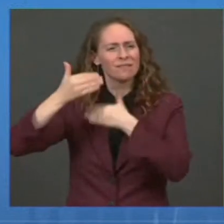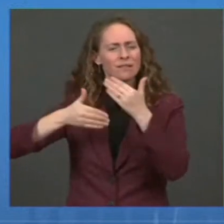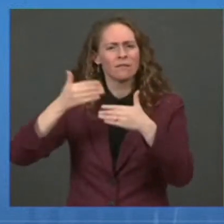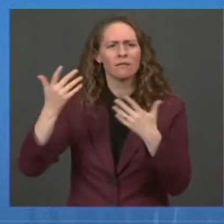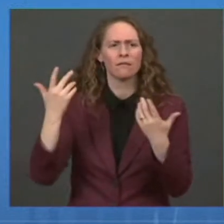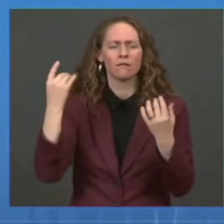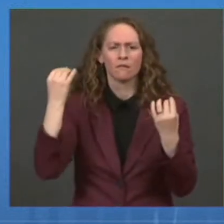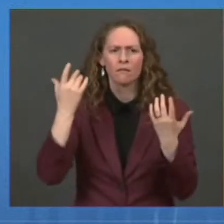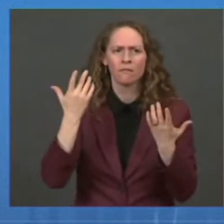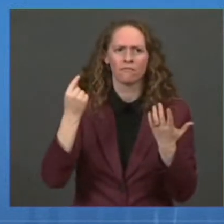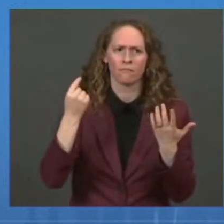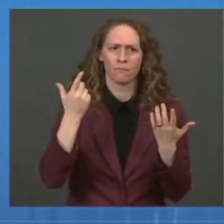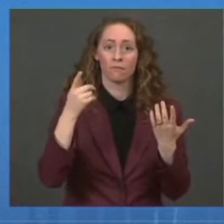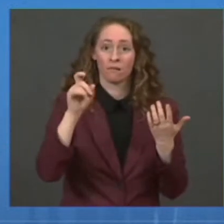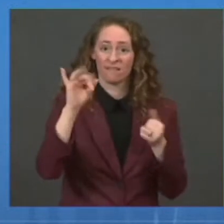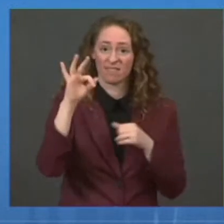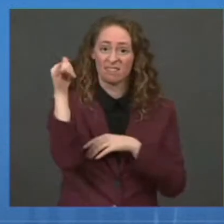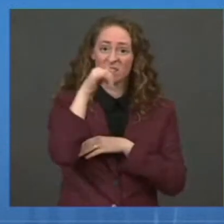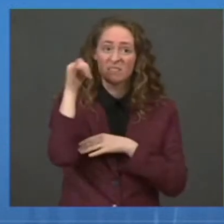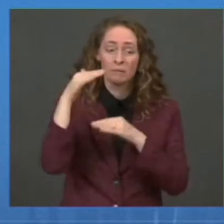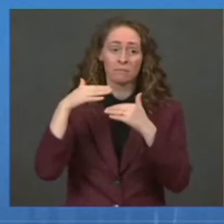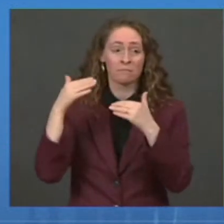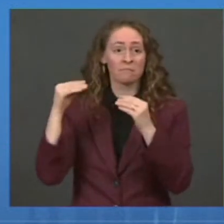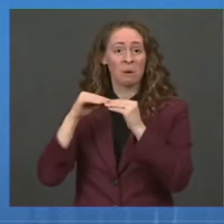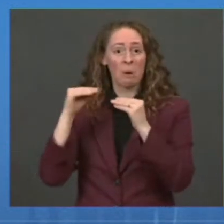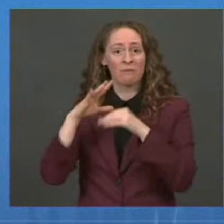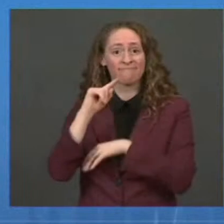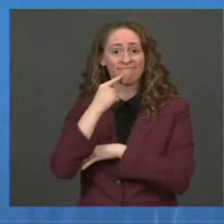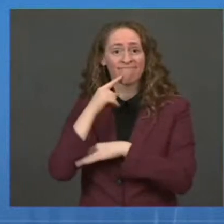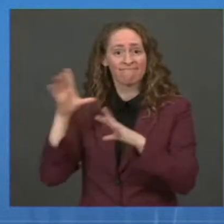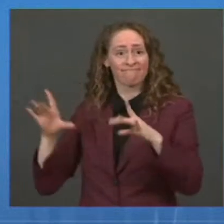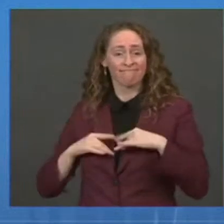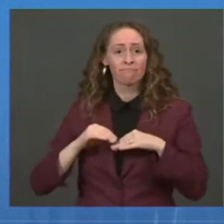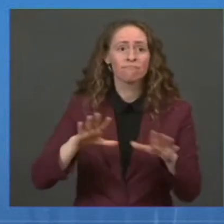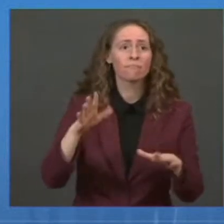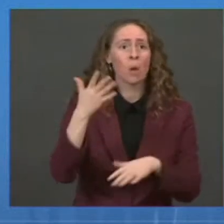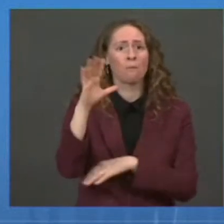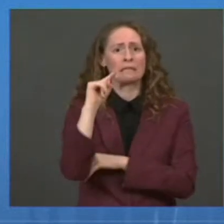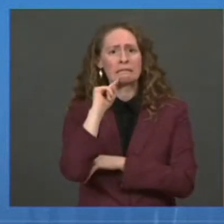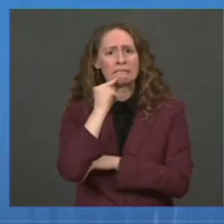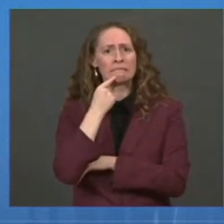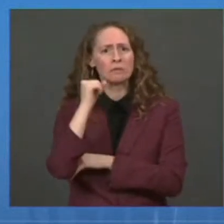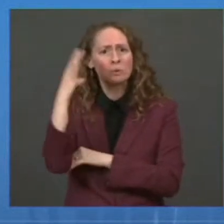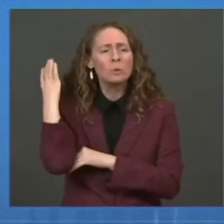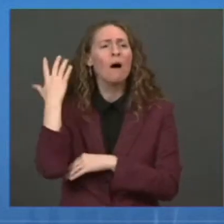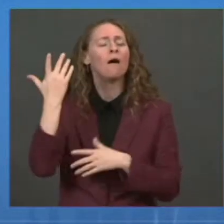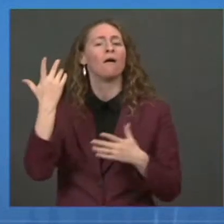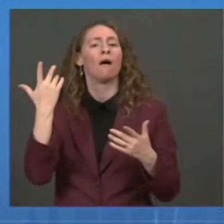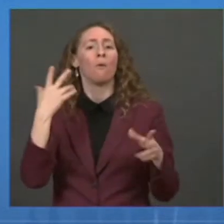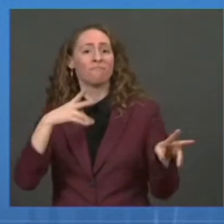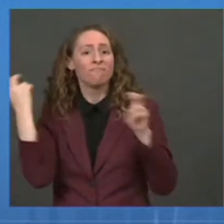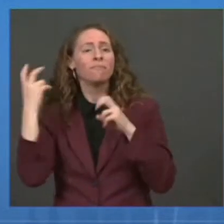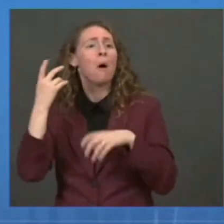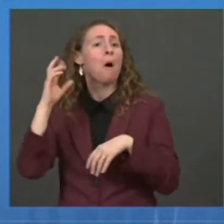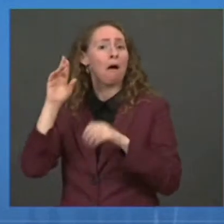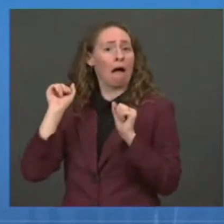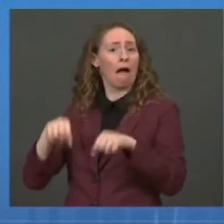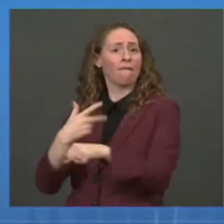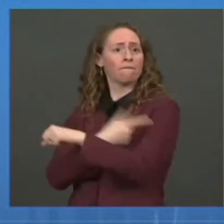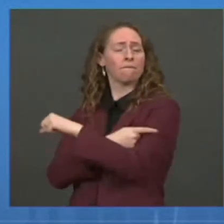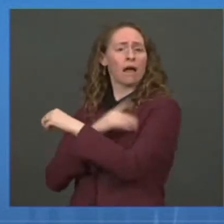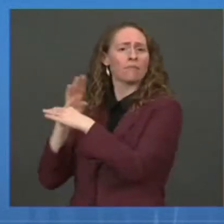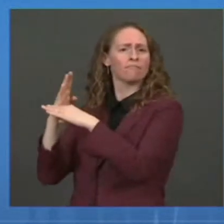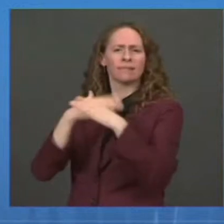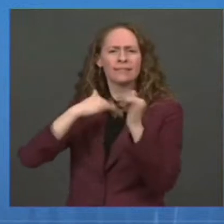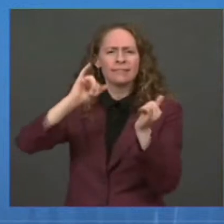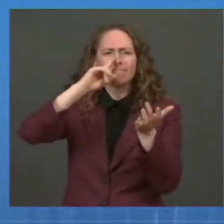we do right now? Next slide. There are a number of things that we can do. Dr. Walensky mentioned several of them. I want to focus just for a